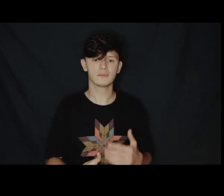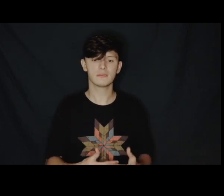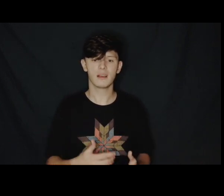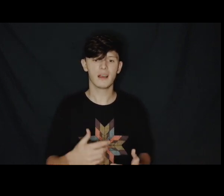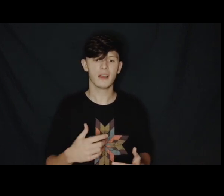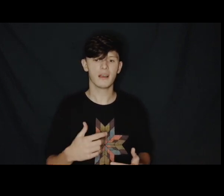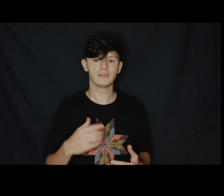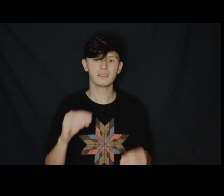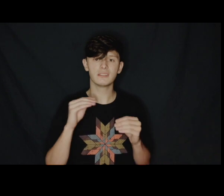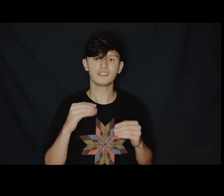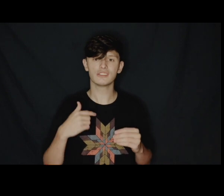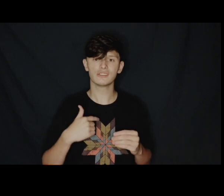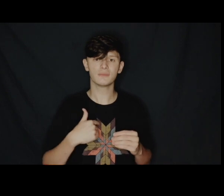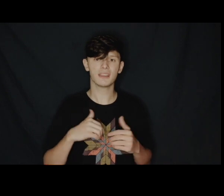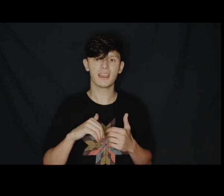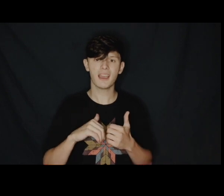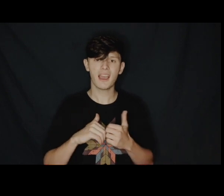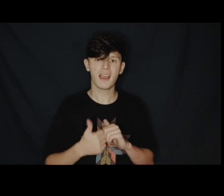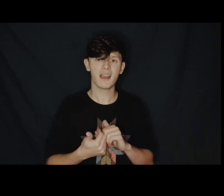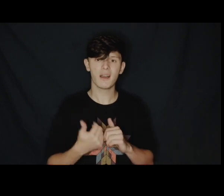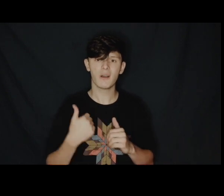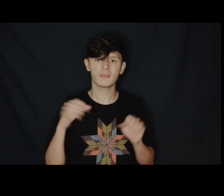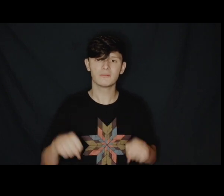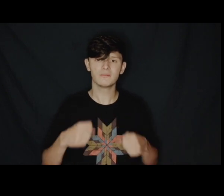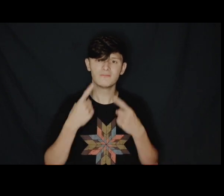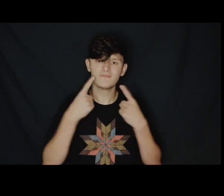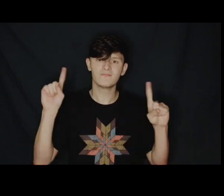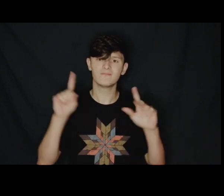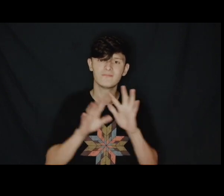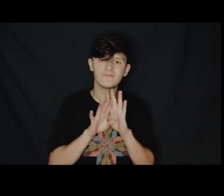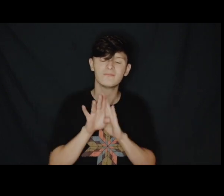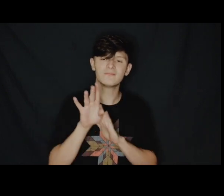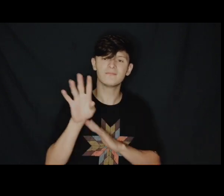out and teach me how to